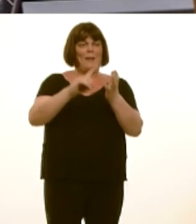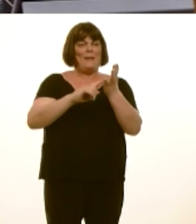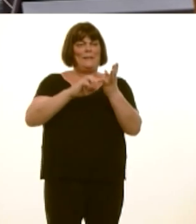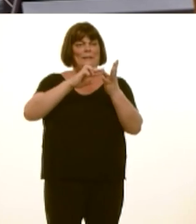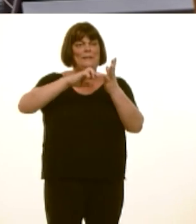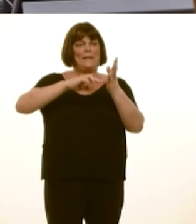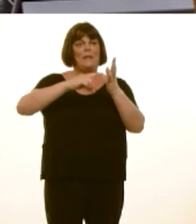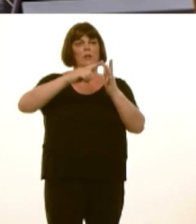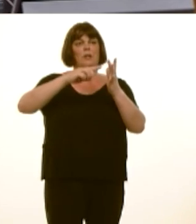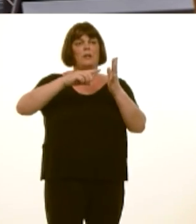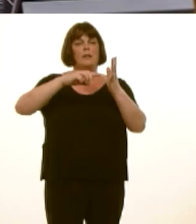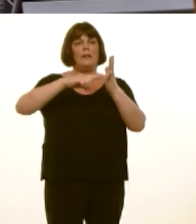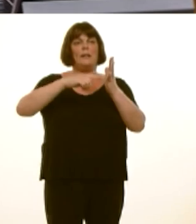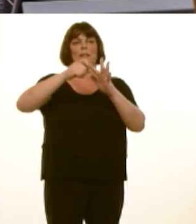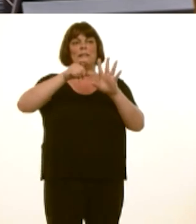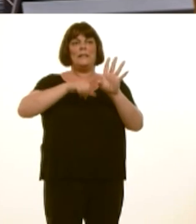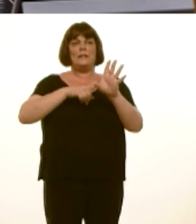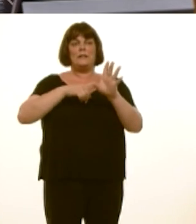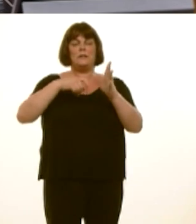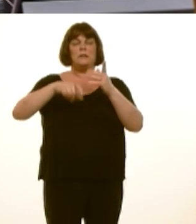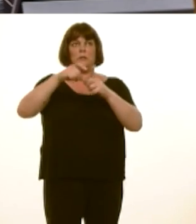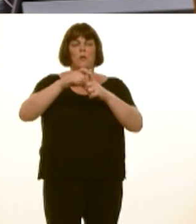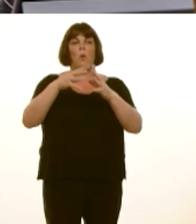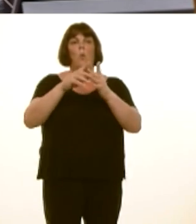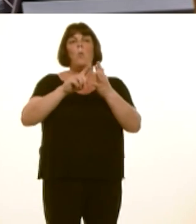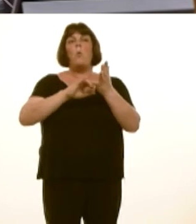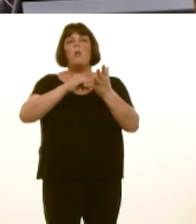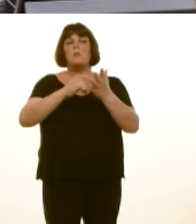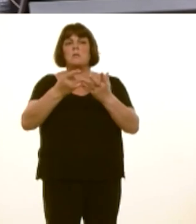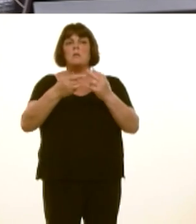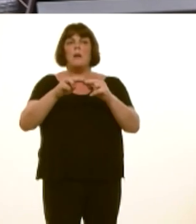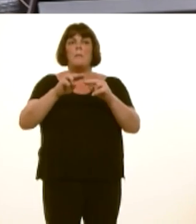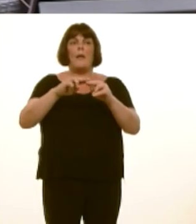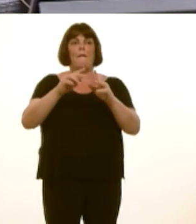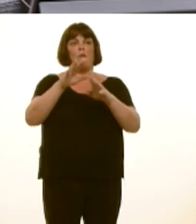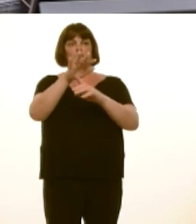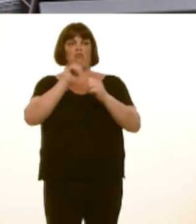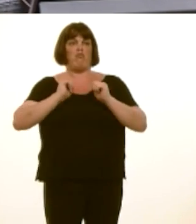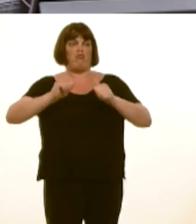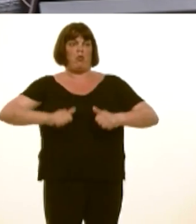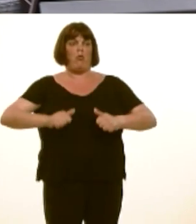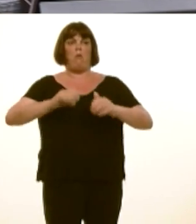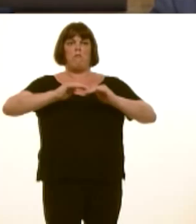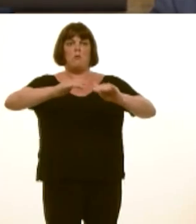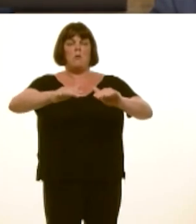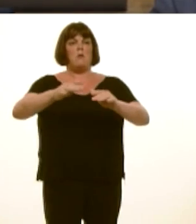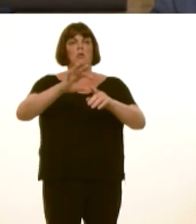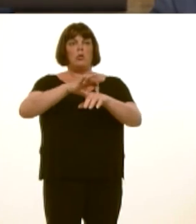fund is made available, that the applications are made in order to ensure that rural family medical services can be preserved and